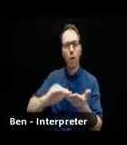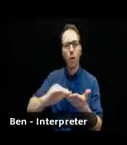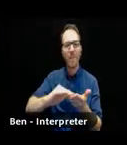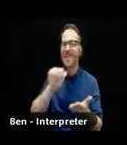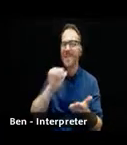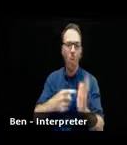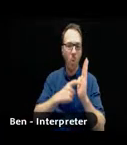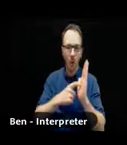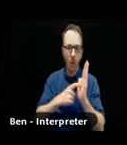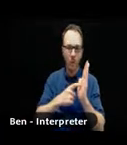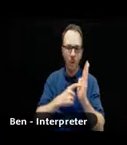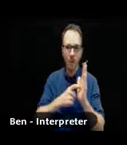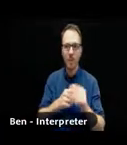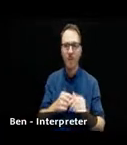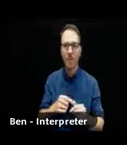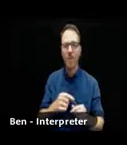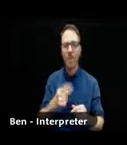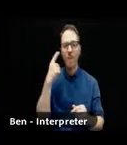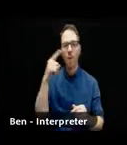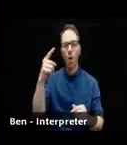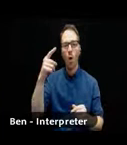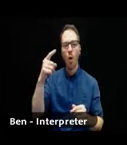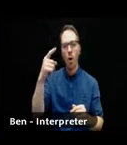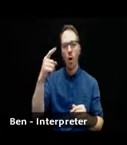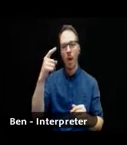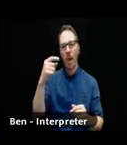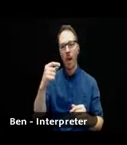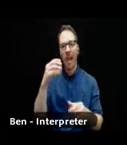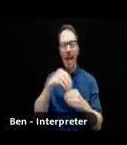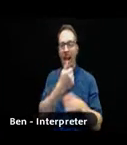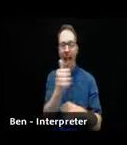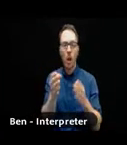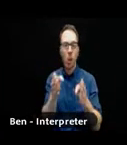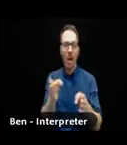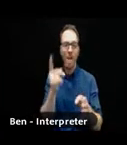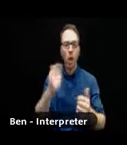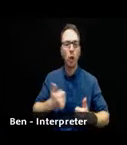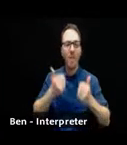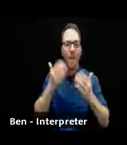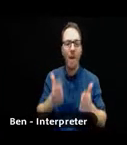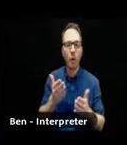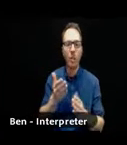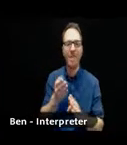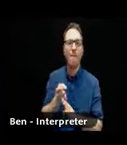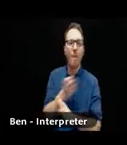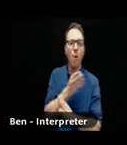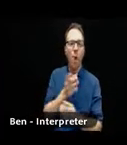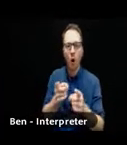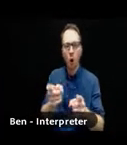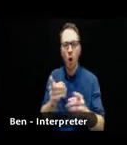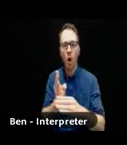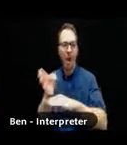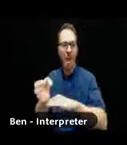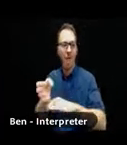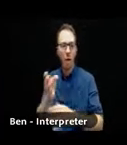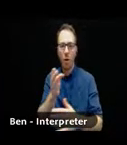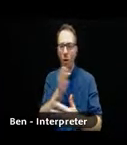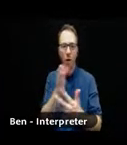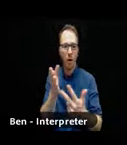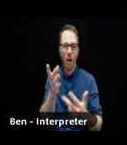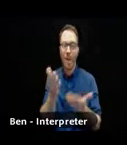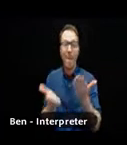required of these, of in any way of survivors before, during, or after. It